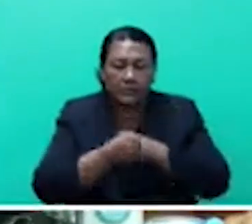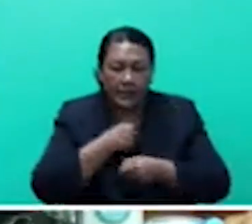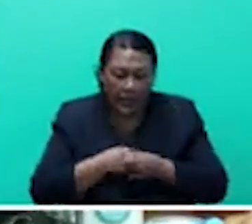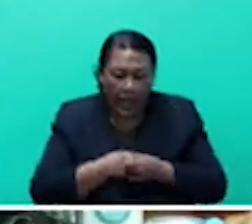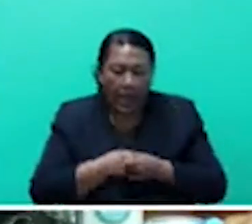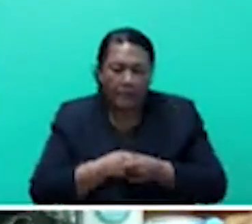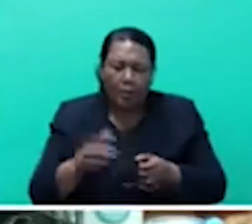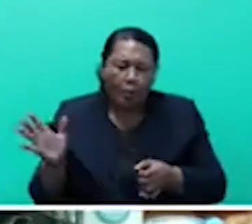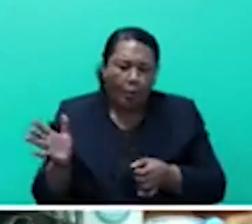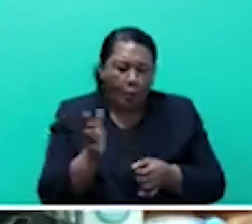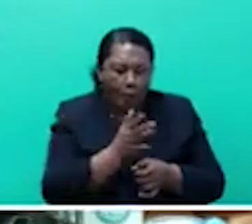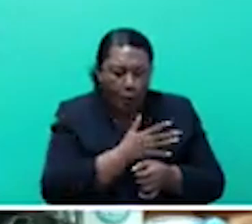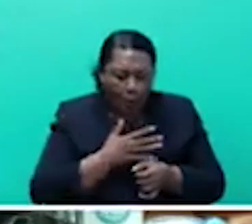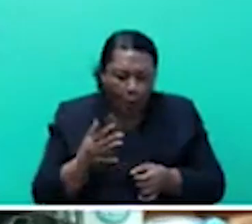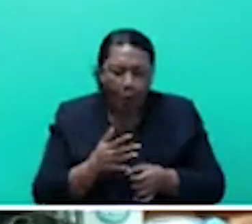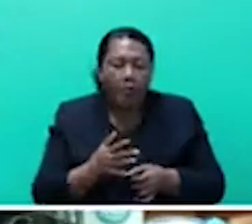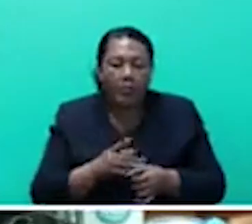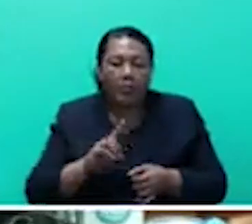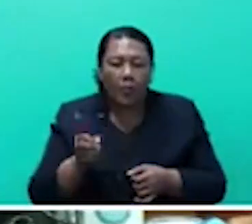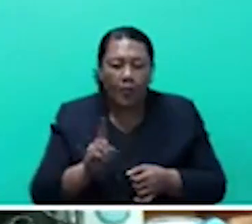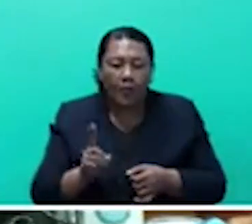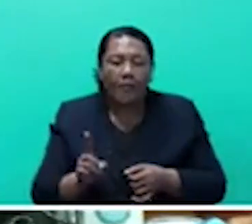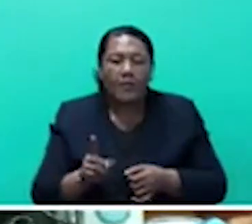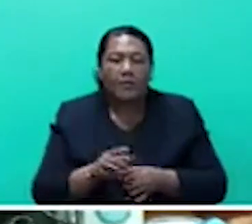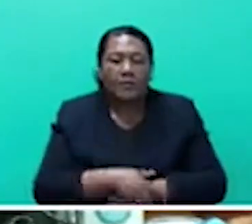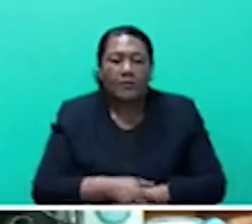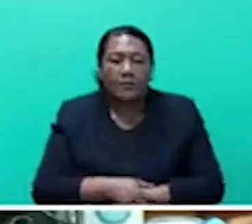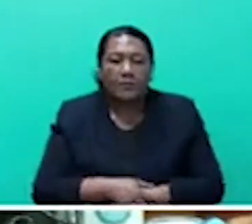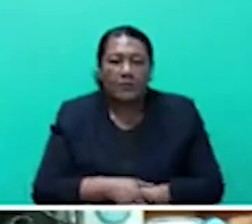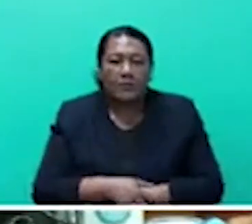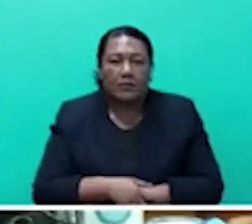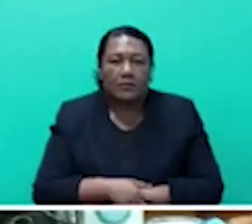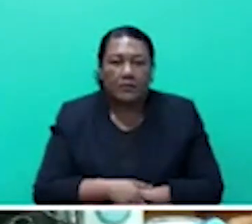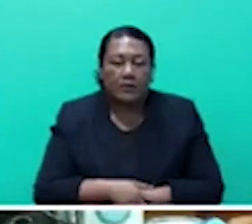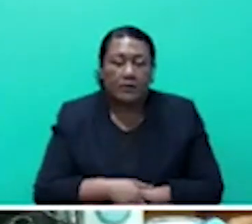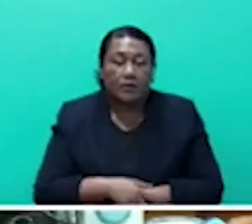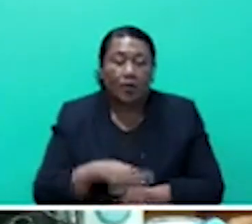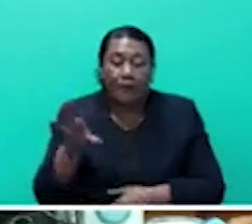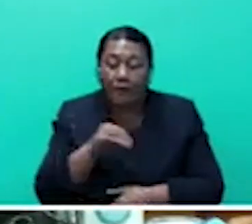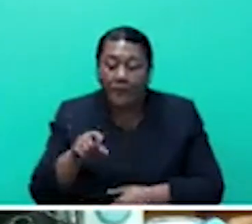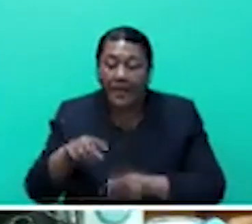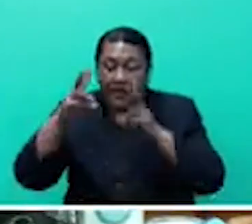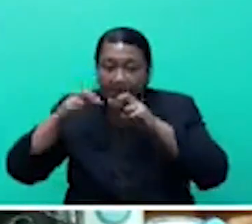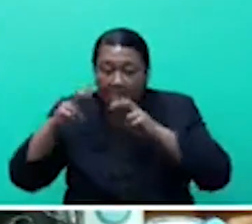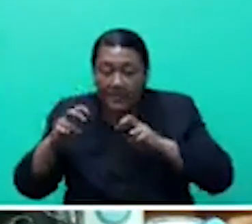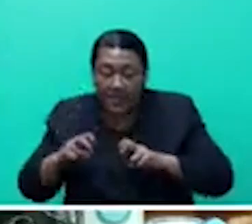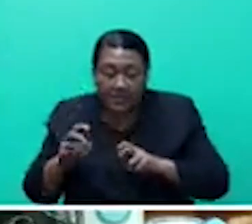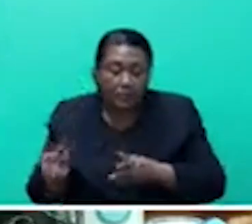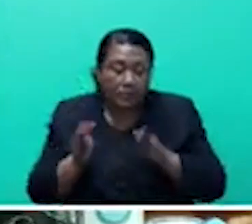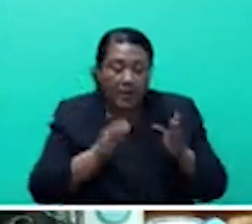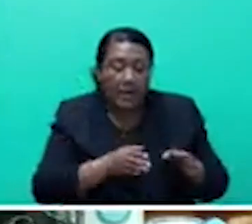there are expenses that are incurred out of public purse, of course, from investigation, from the laying of charges,